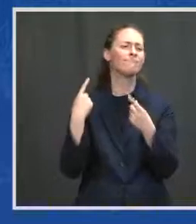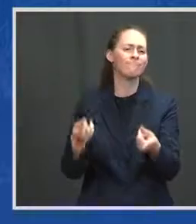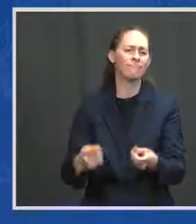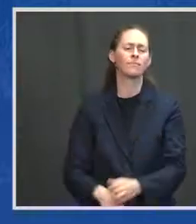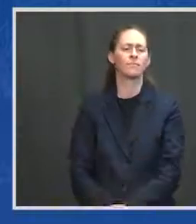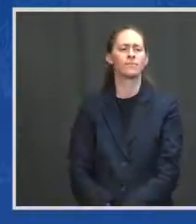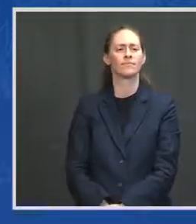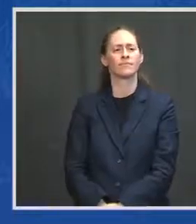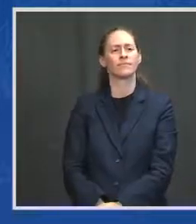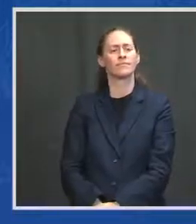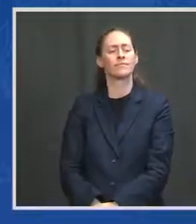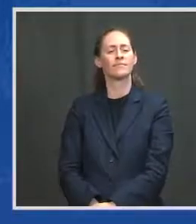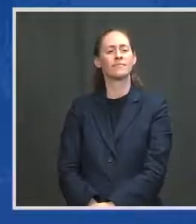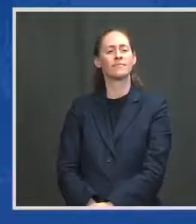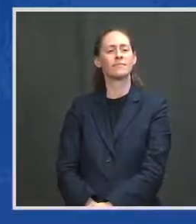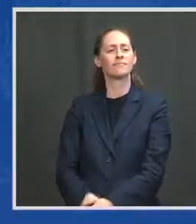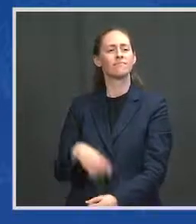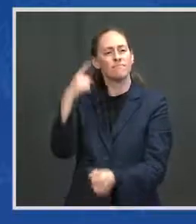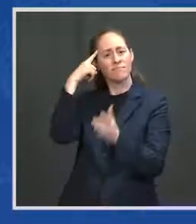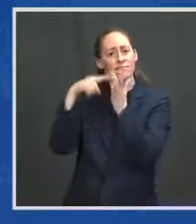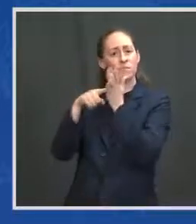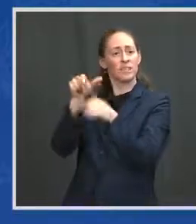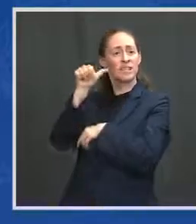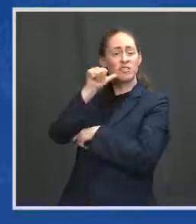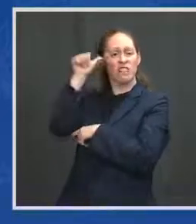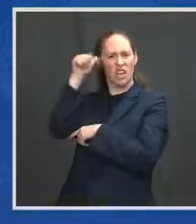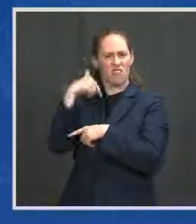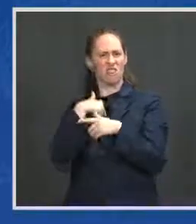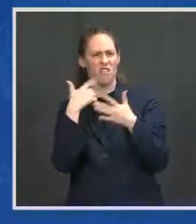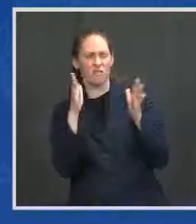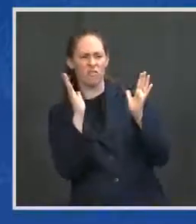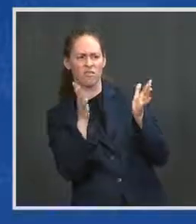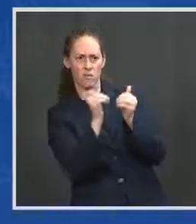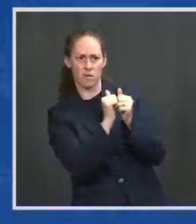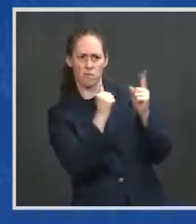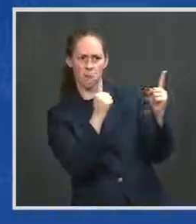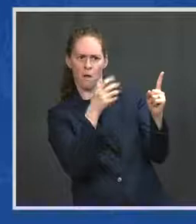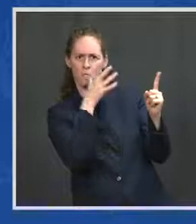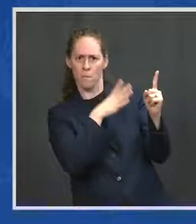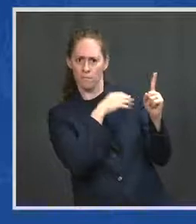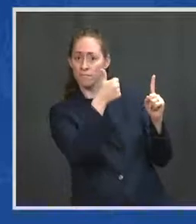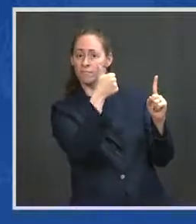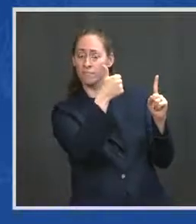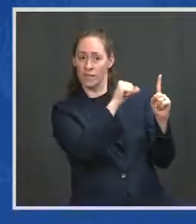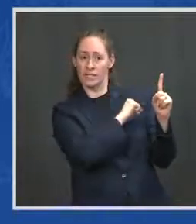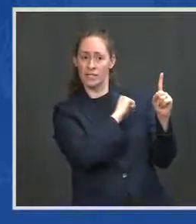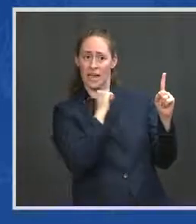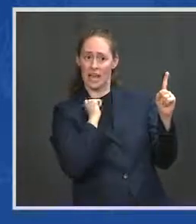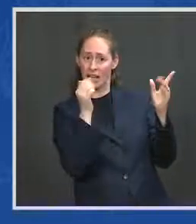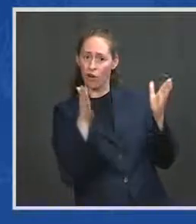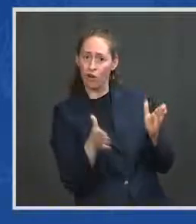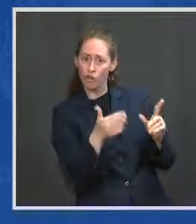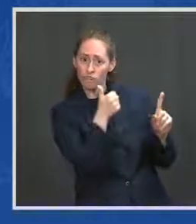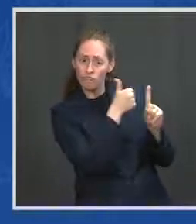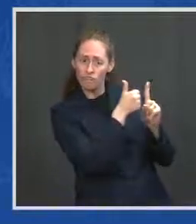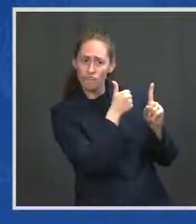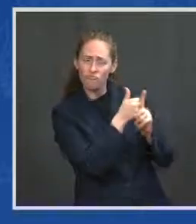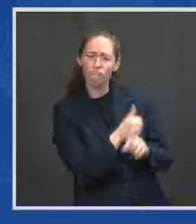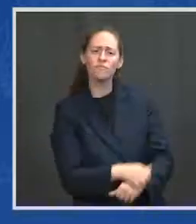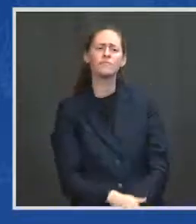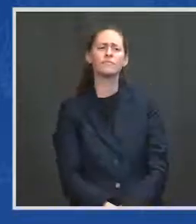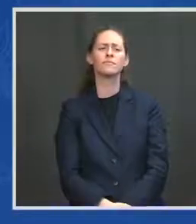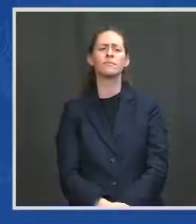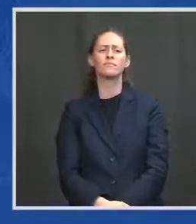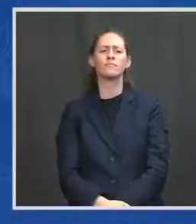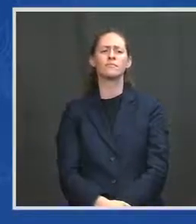thought that was and she purported, and I believe her, to speak for some of the her friends who are both sides of the aisle